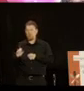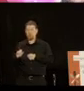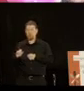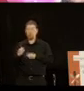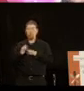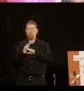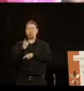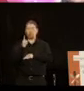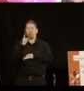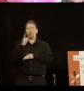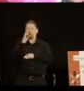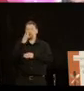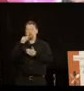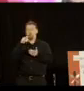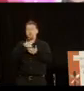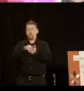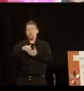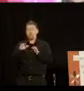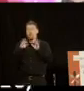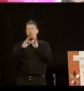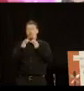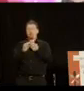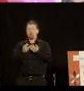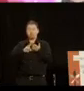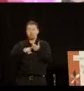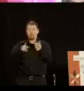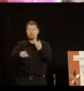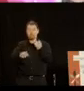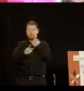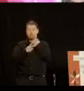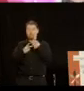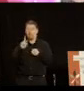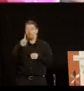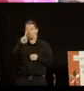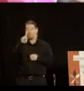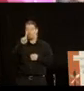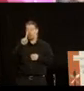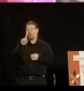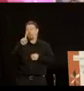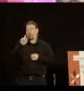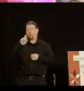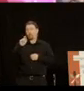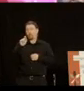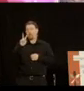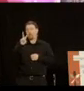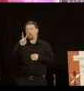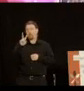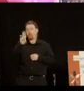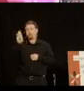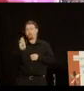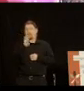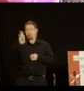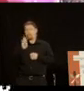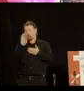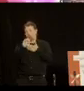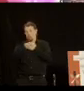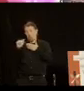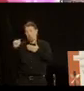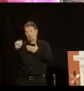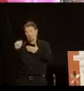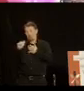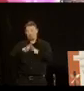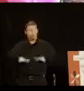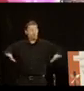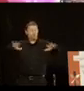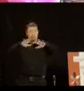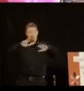signed up nationwide, saving $1.2 billion into ABLE accounts. Finally,